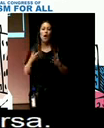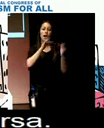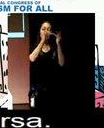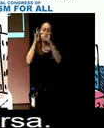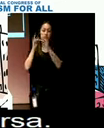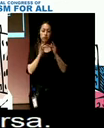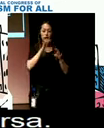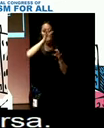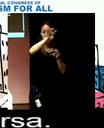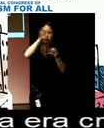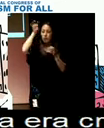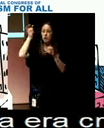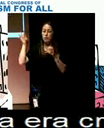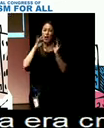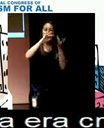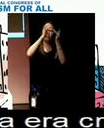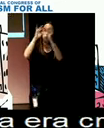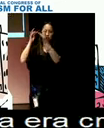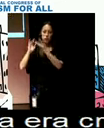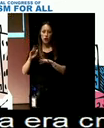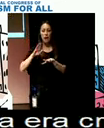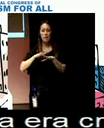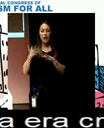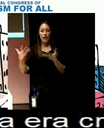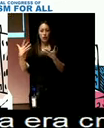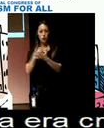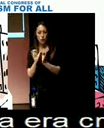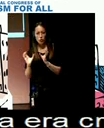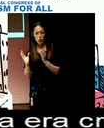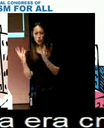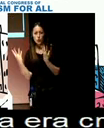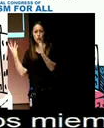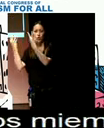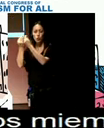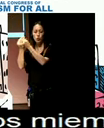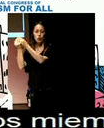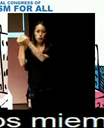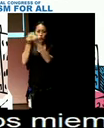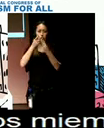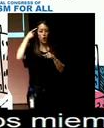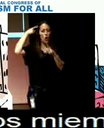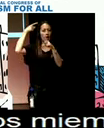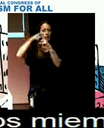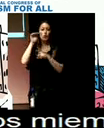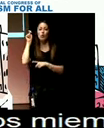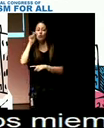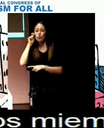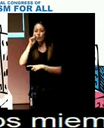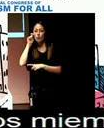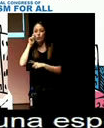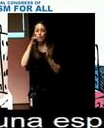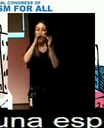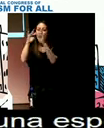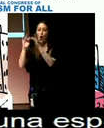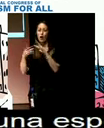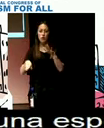together in order to create a kind of touristic flow that would go between member state to member state. There is, of course,